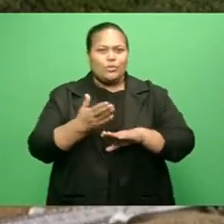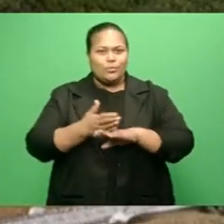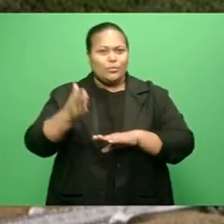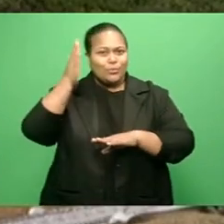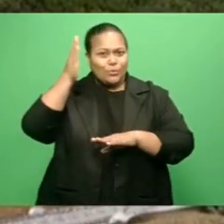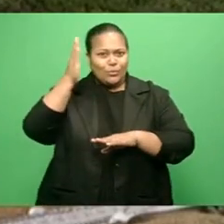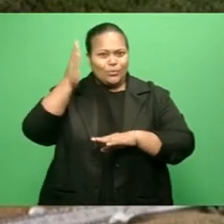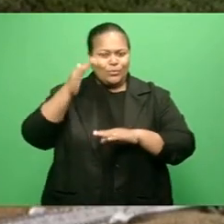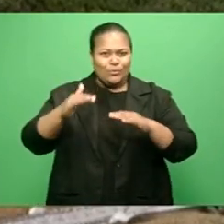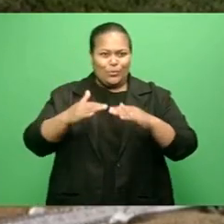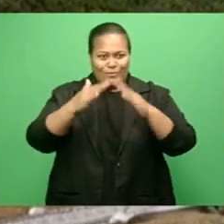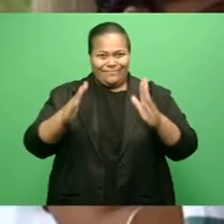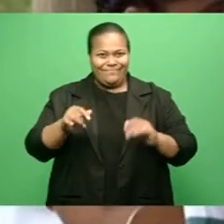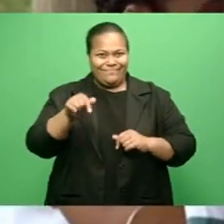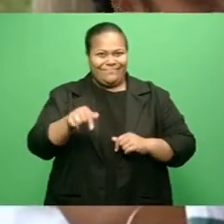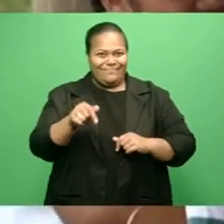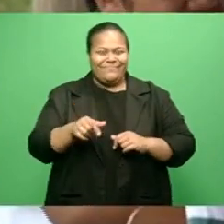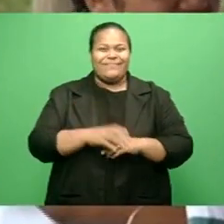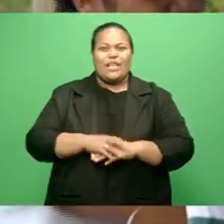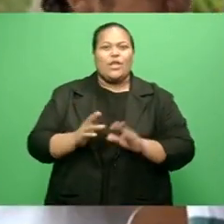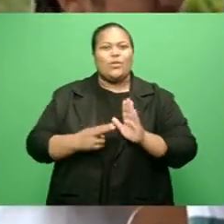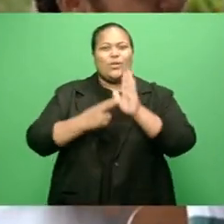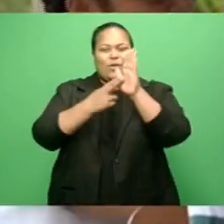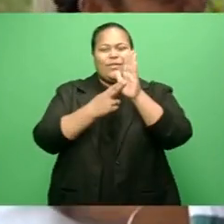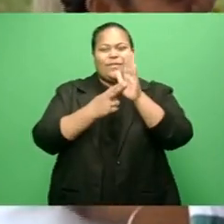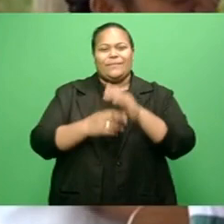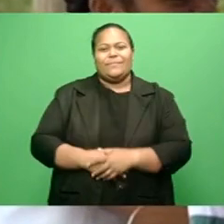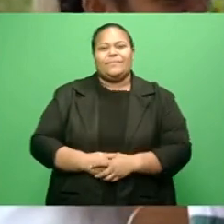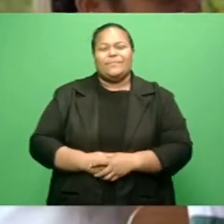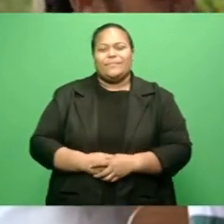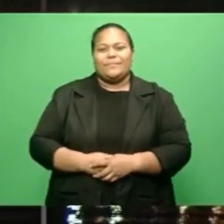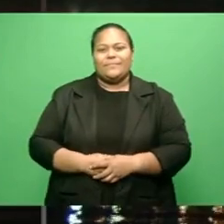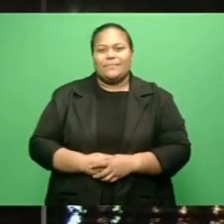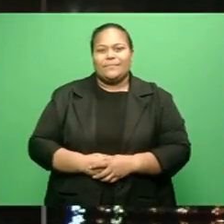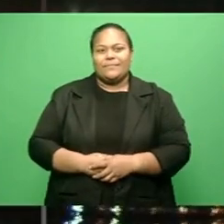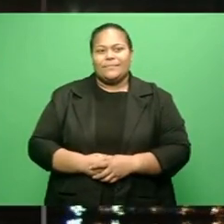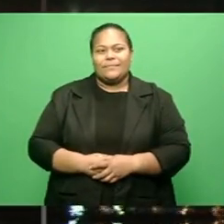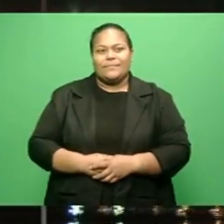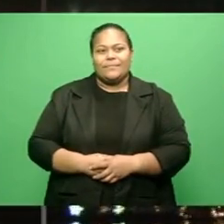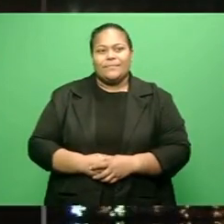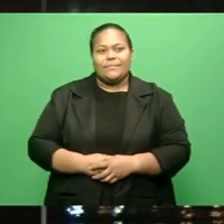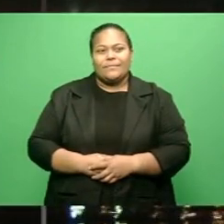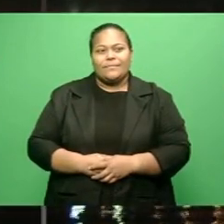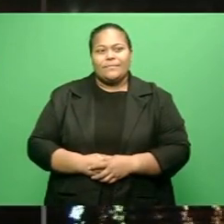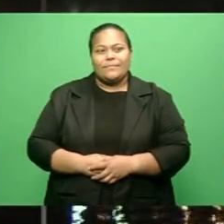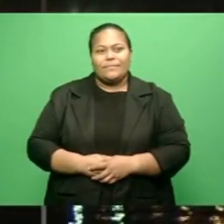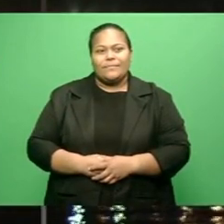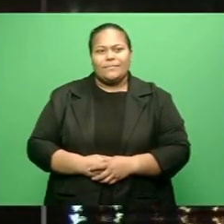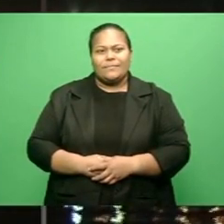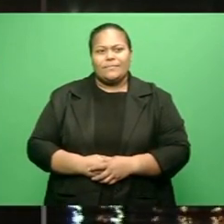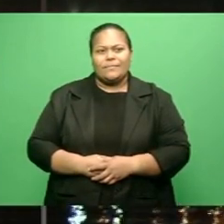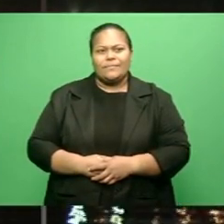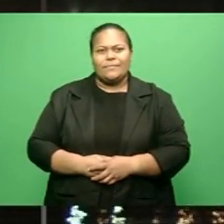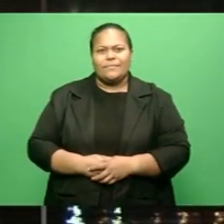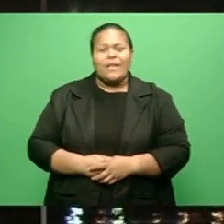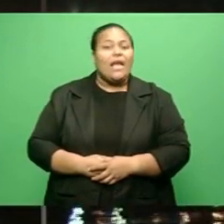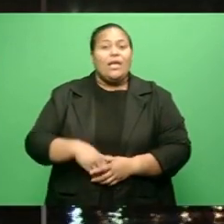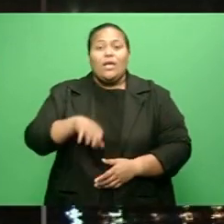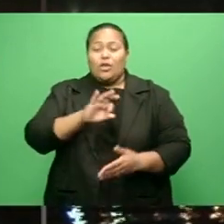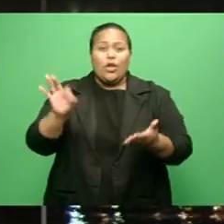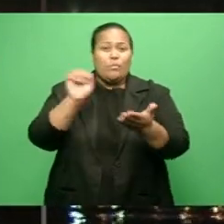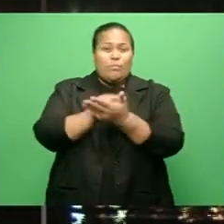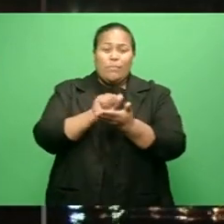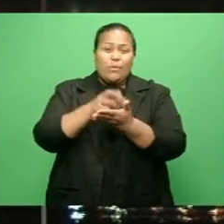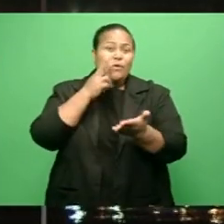Vunimoli Islamia College in the north. Edwin Nand, FBC News. With illegal, unreported and unregulated